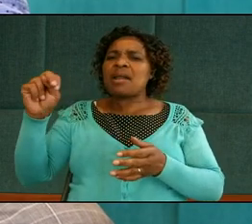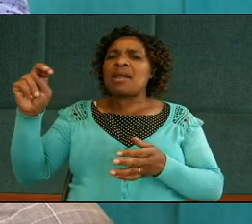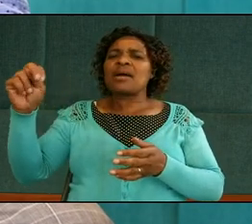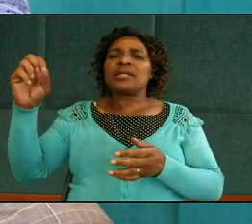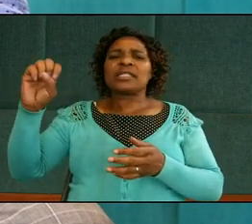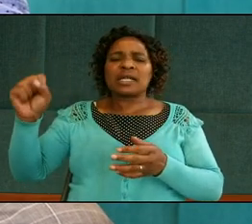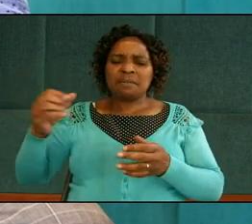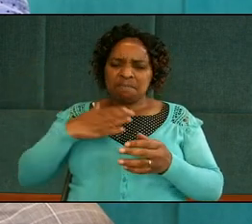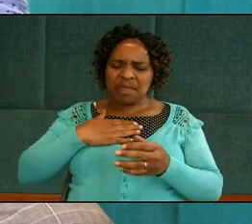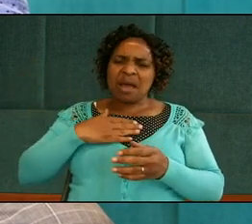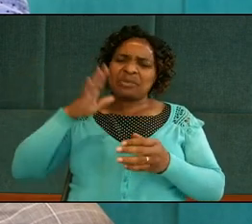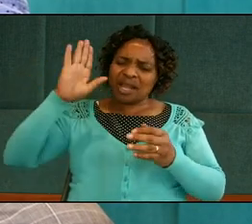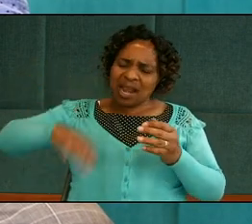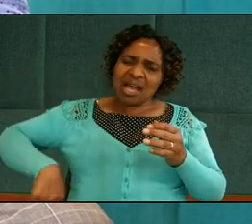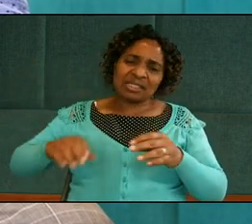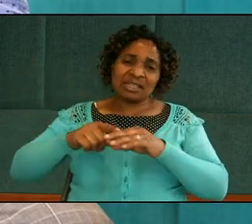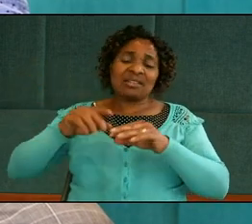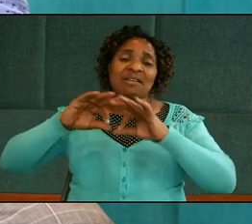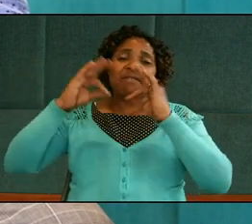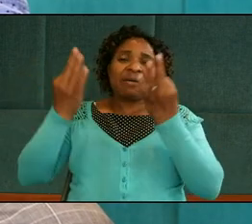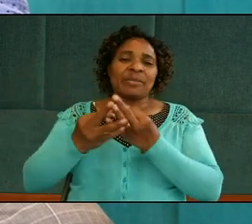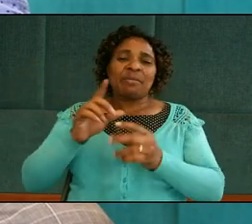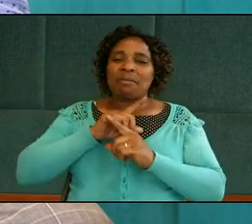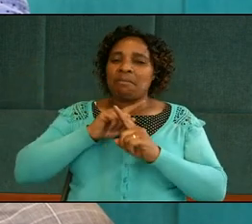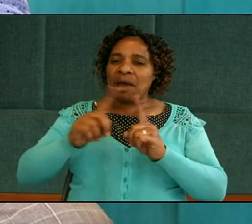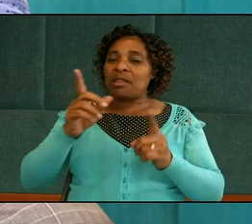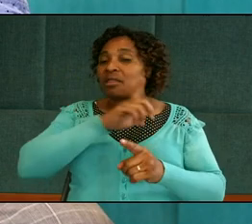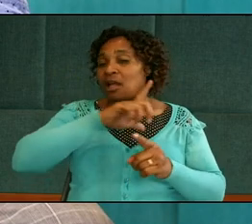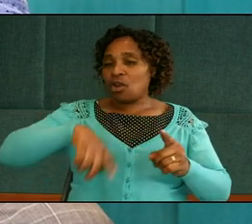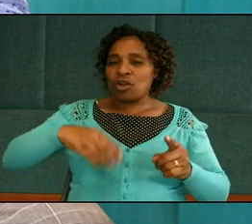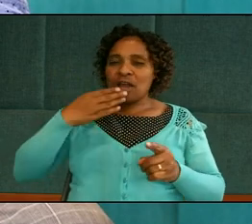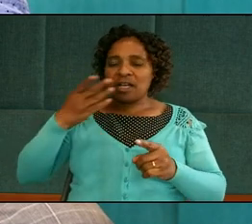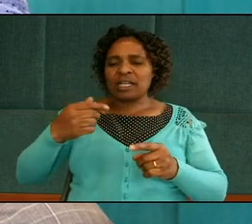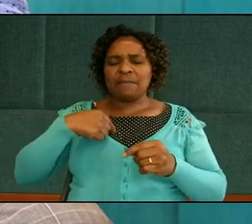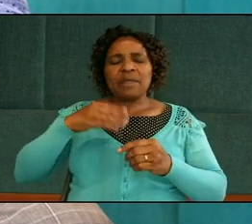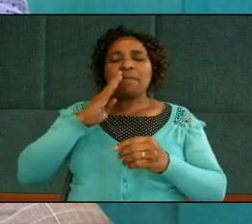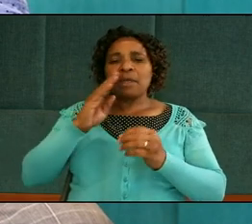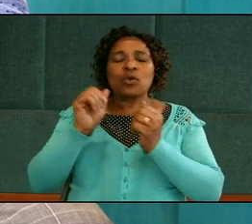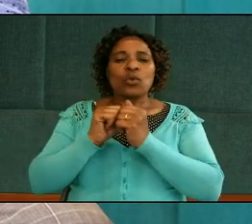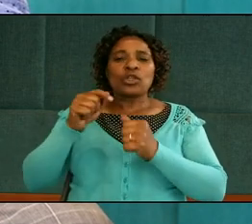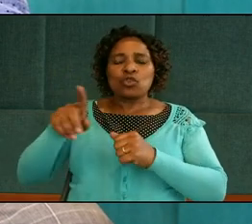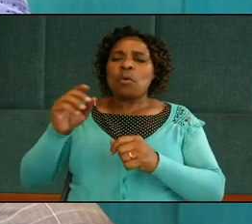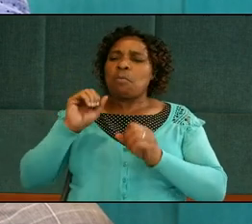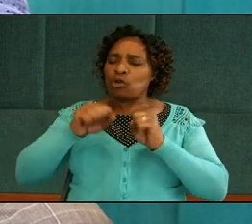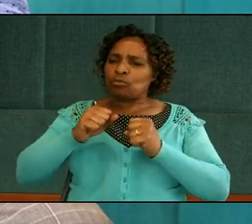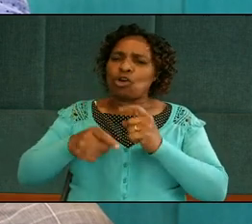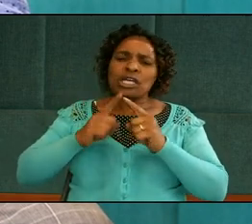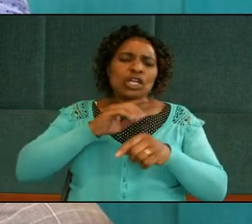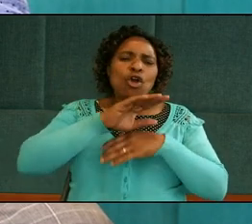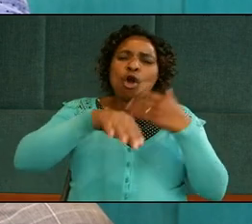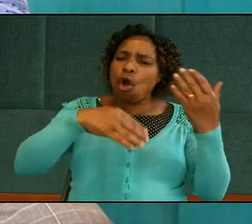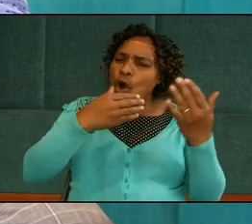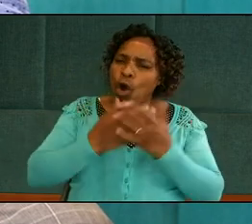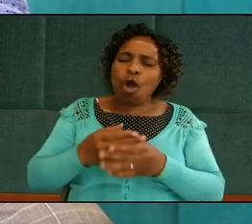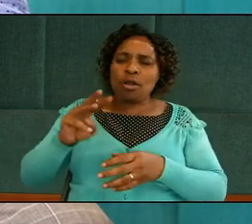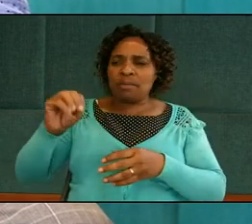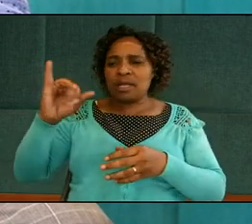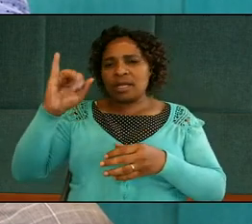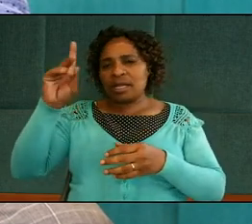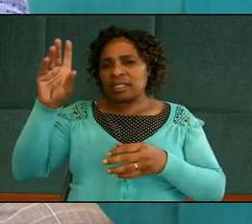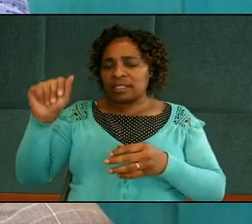family." The Lord answered, "I will be with you, and you will strike down all the Midianites, leaving none